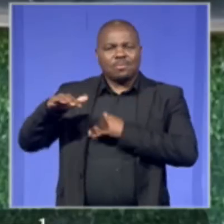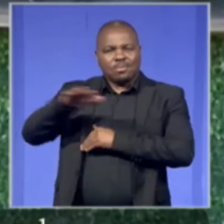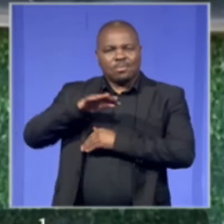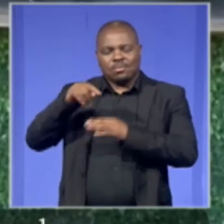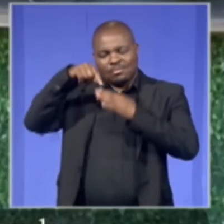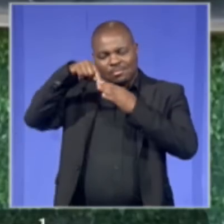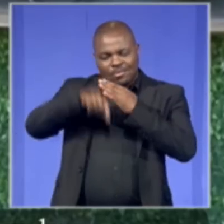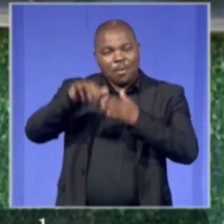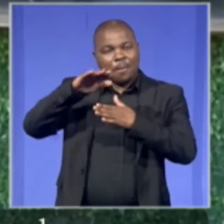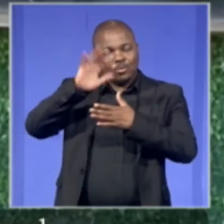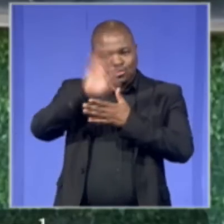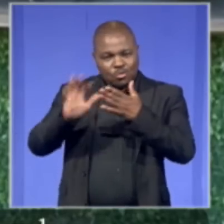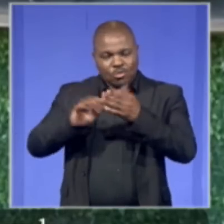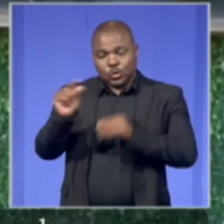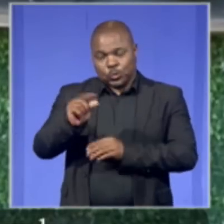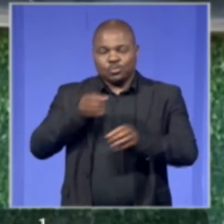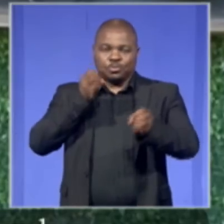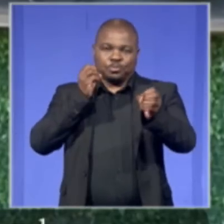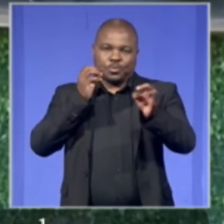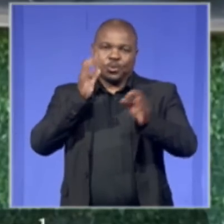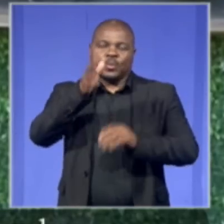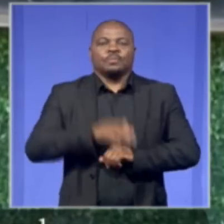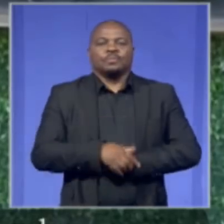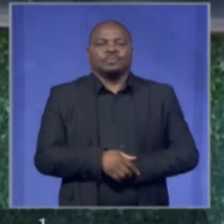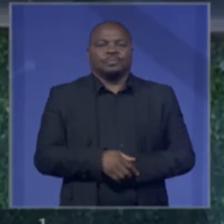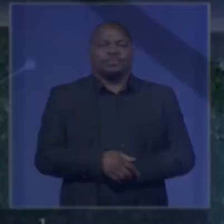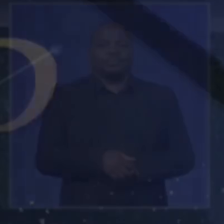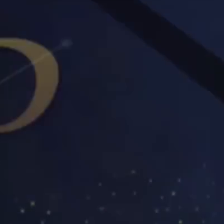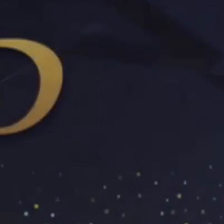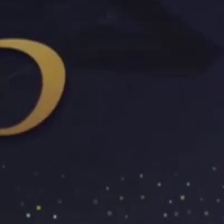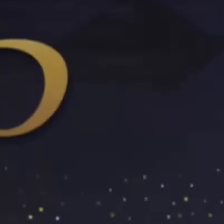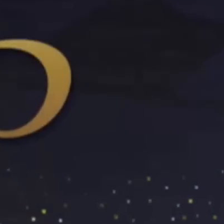tse le tse dingwe mo nakong e sa fediseng pelo.